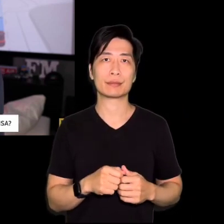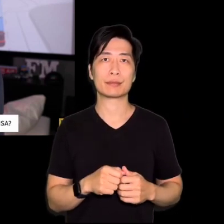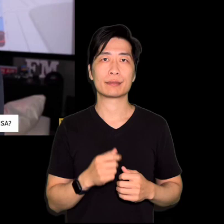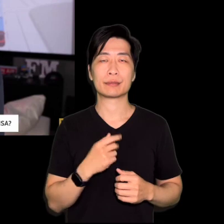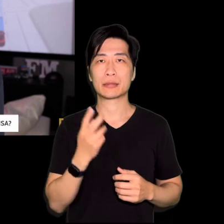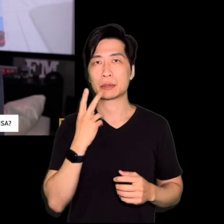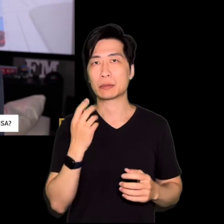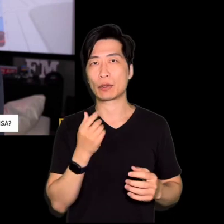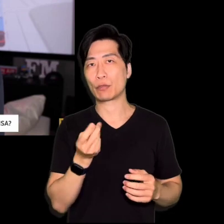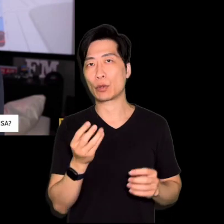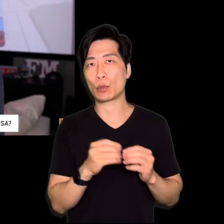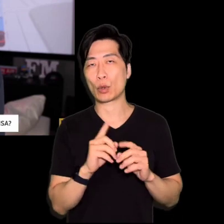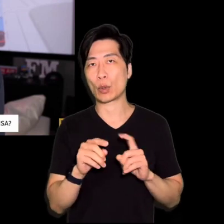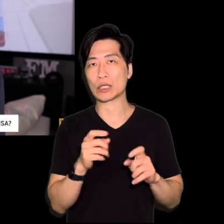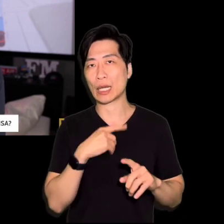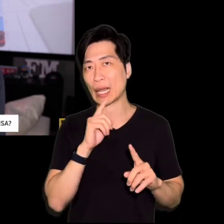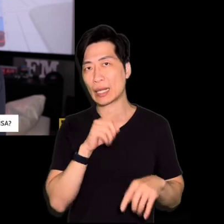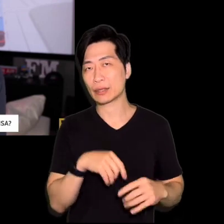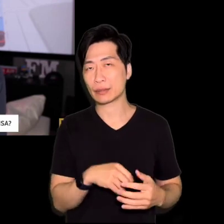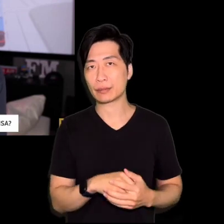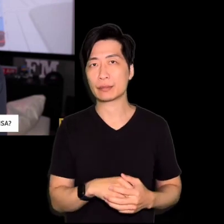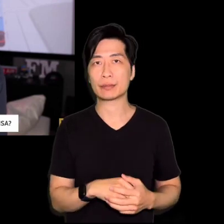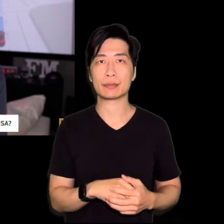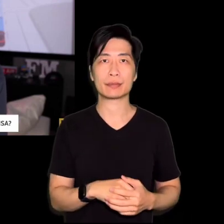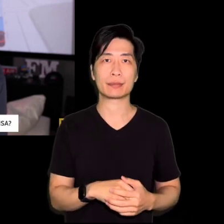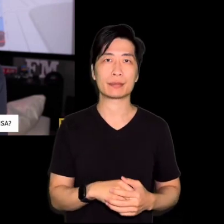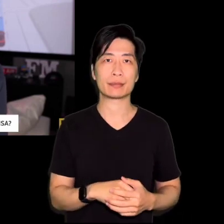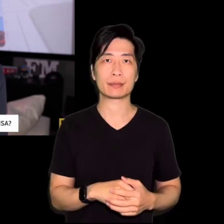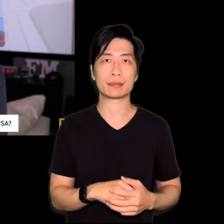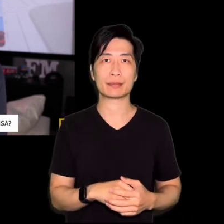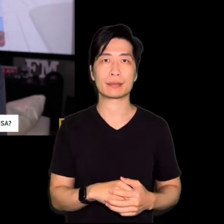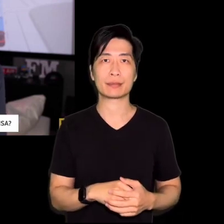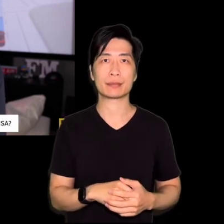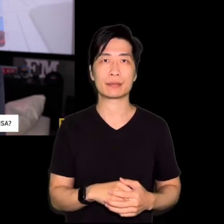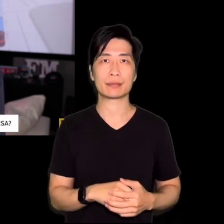Okay. Let me see if we can do maybe a couple more.